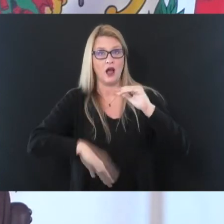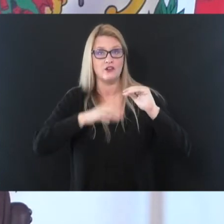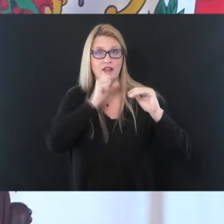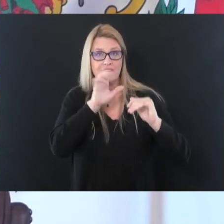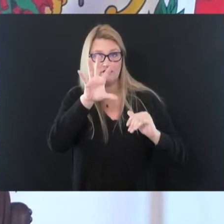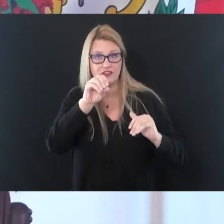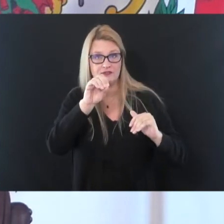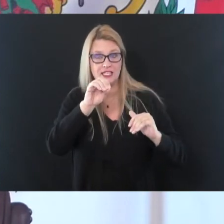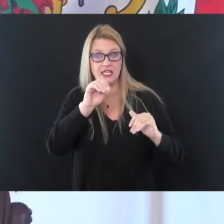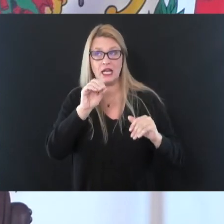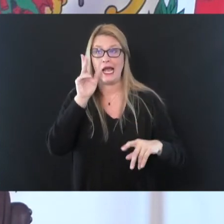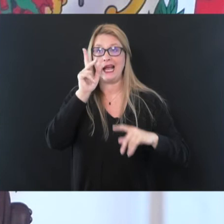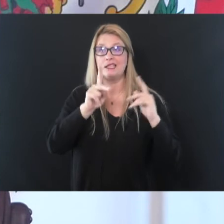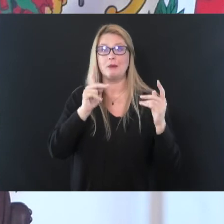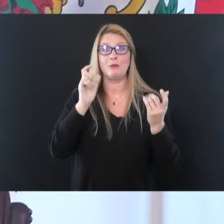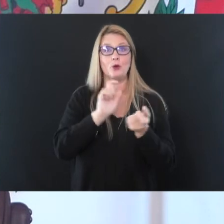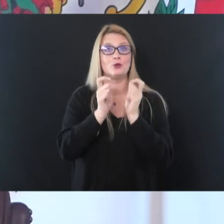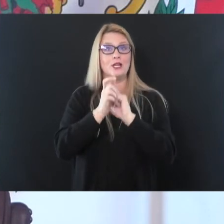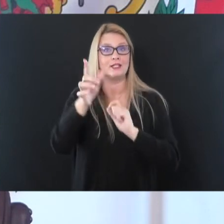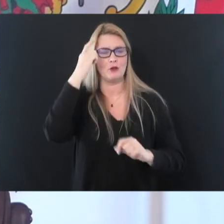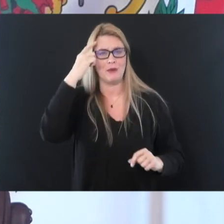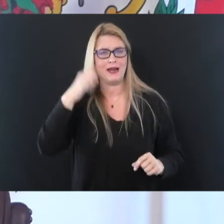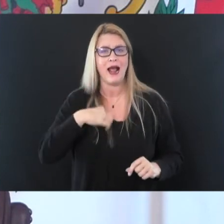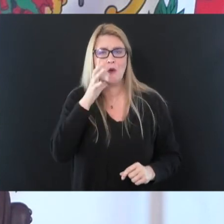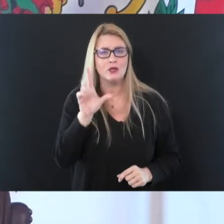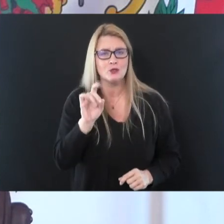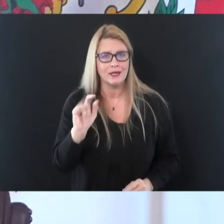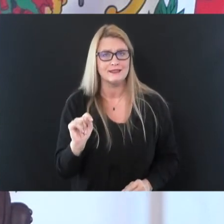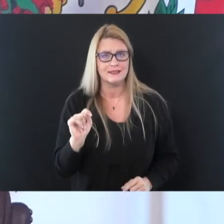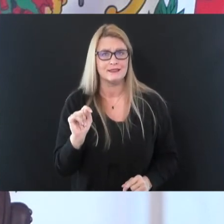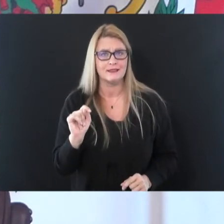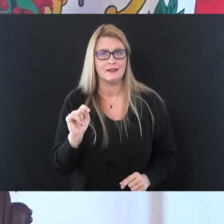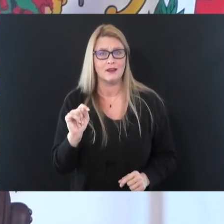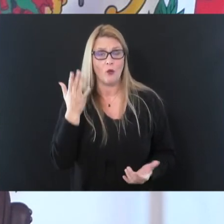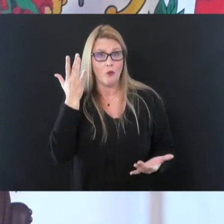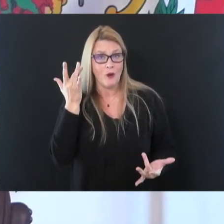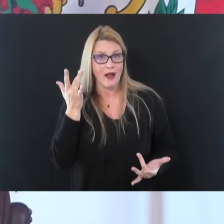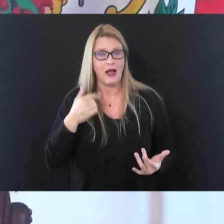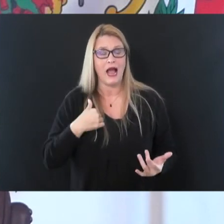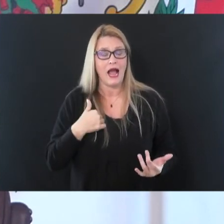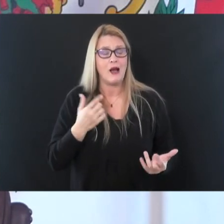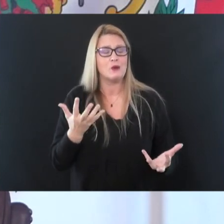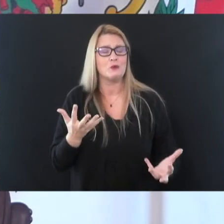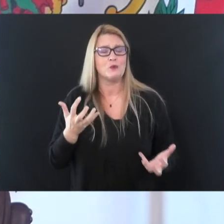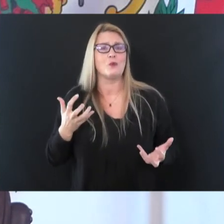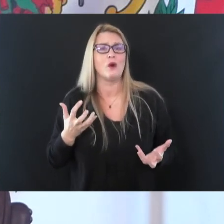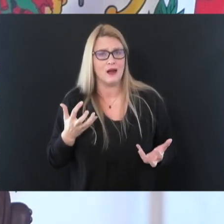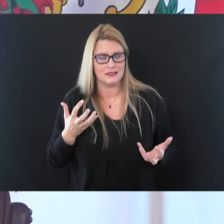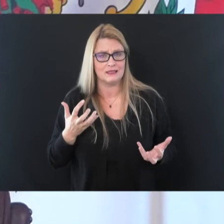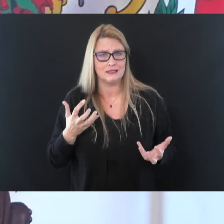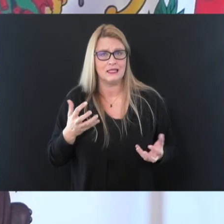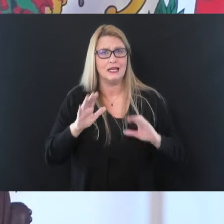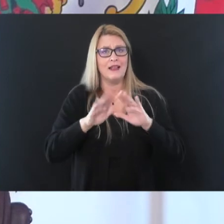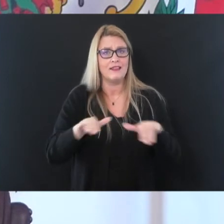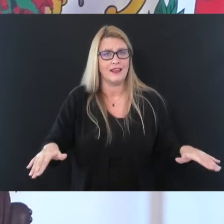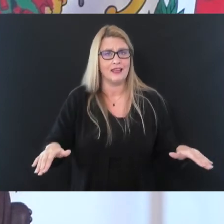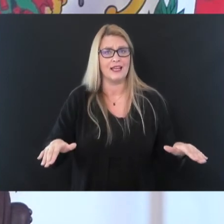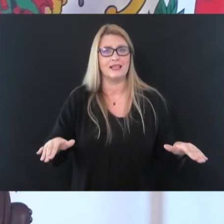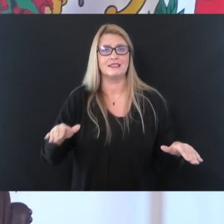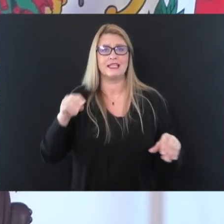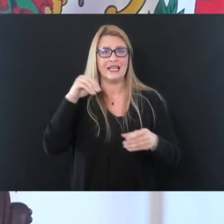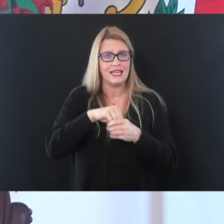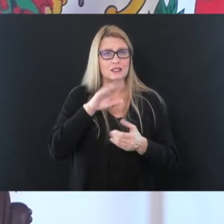50 at the schools, we'll do it. Because absolutely with all in me, I want our kids always